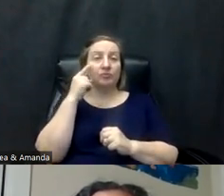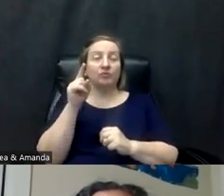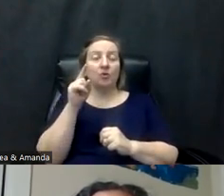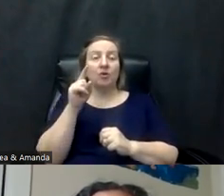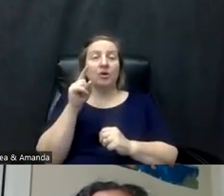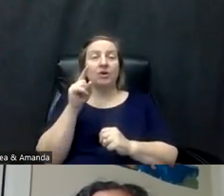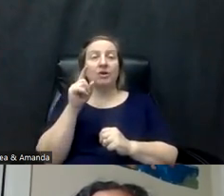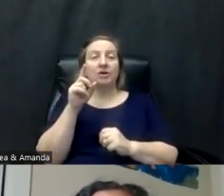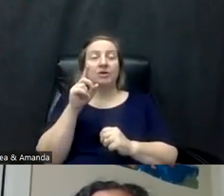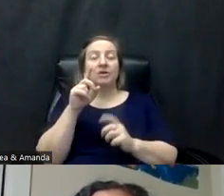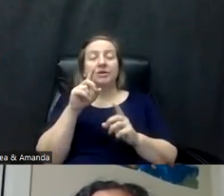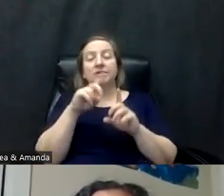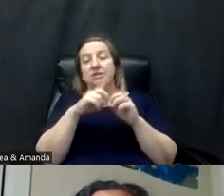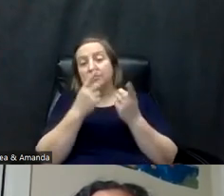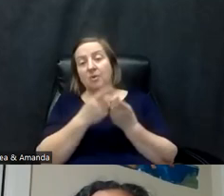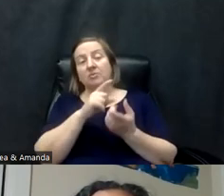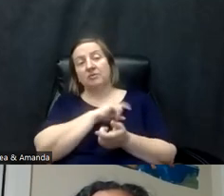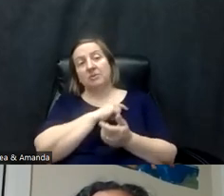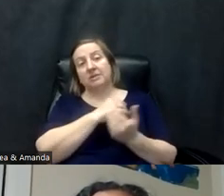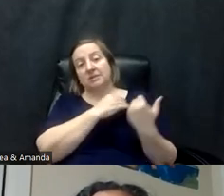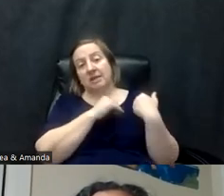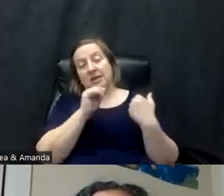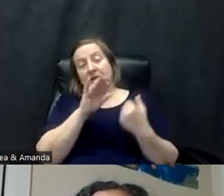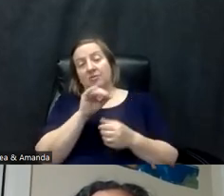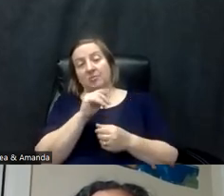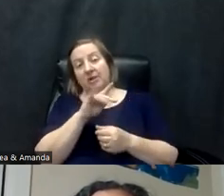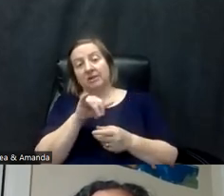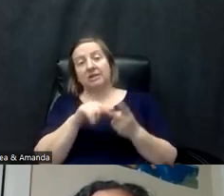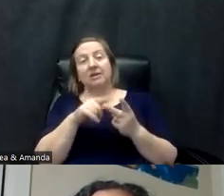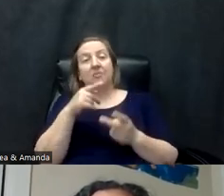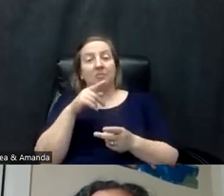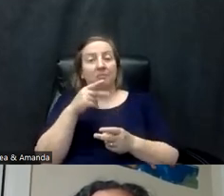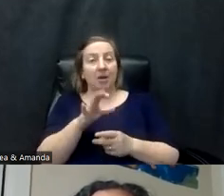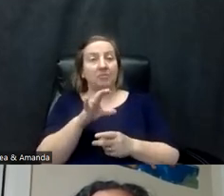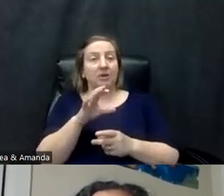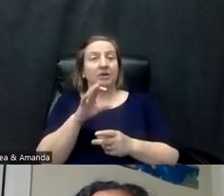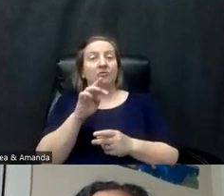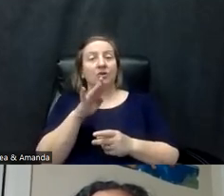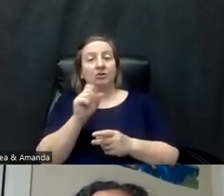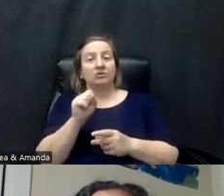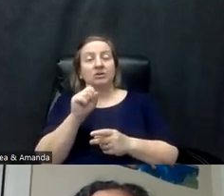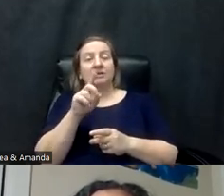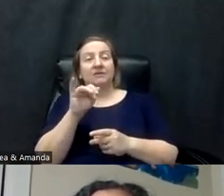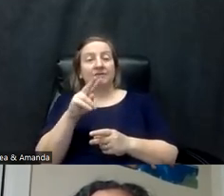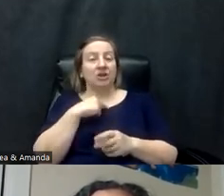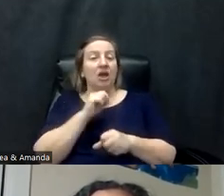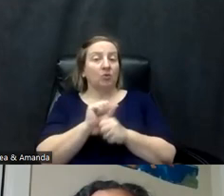for the Department of Police Accountability. And then they also have a public records division, which I've worked with before.